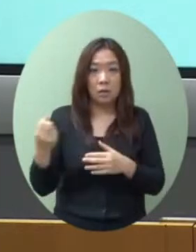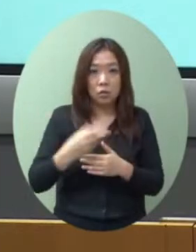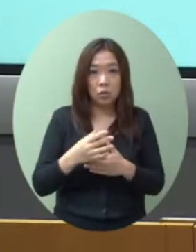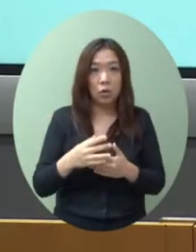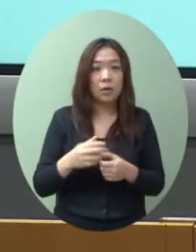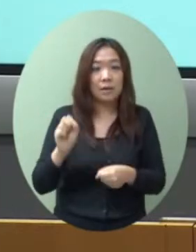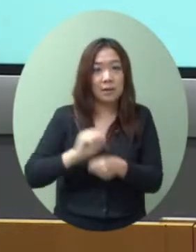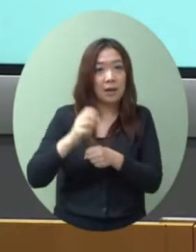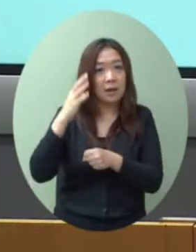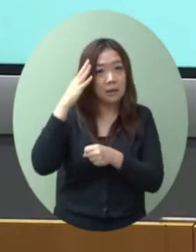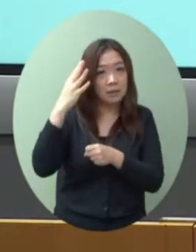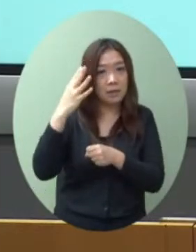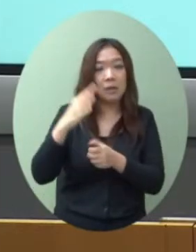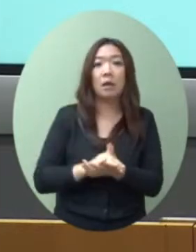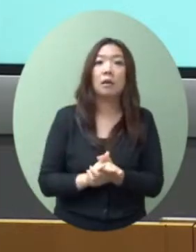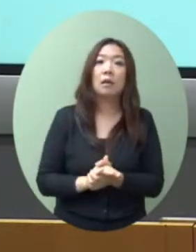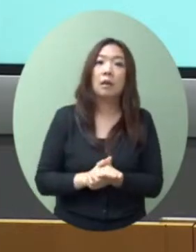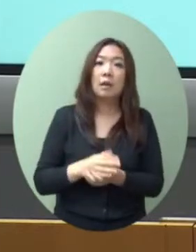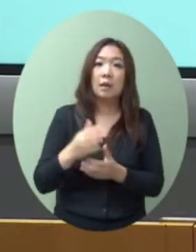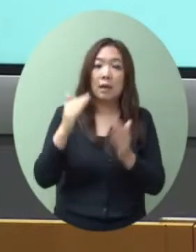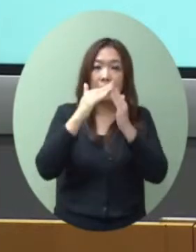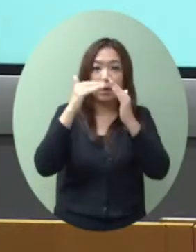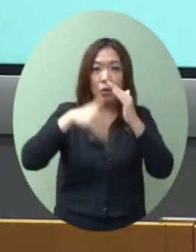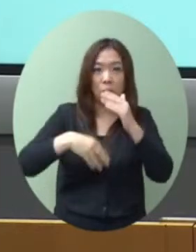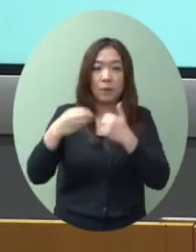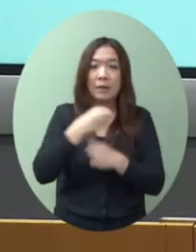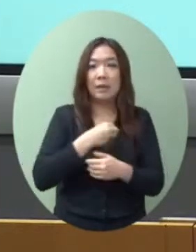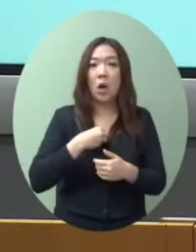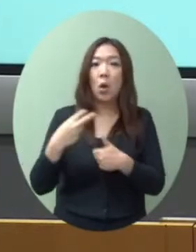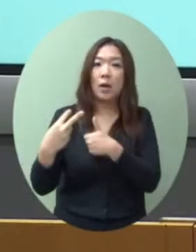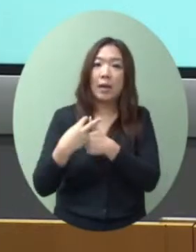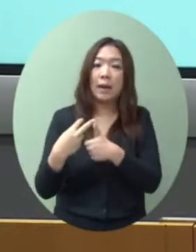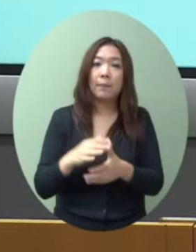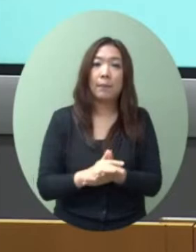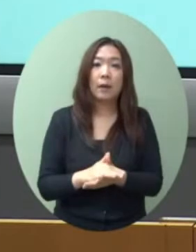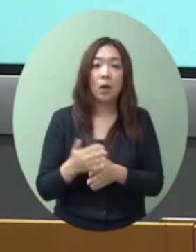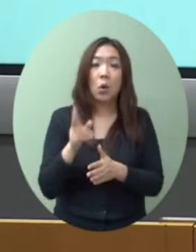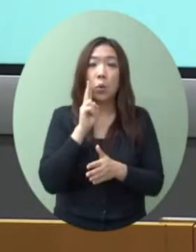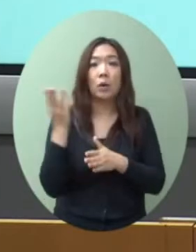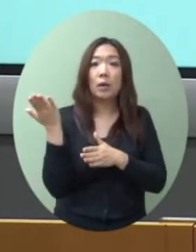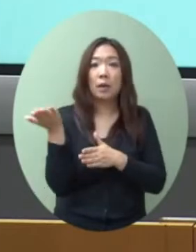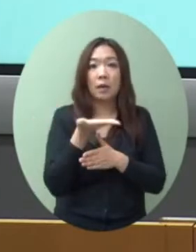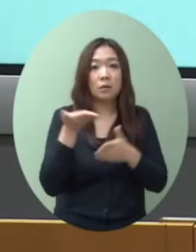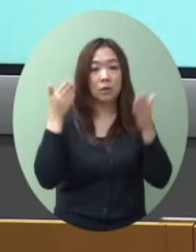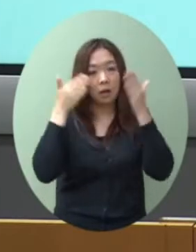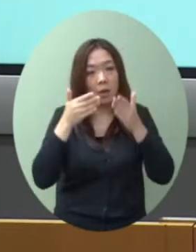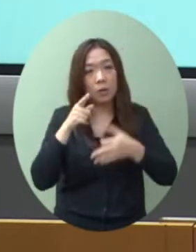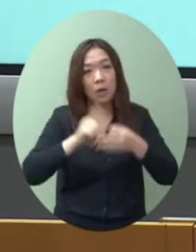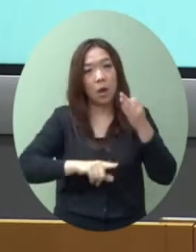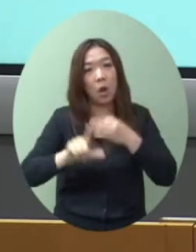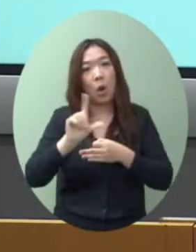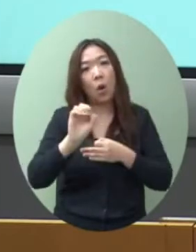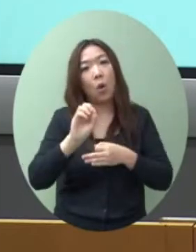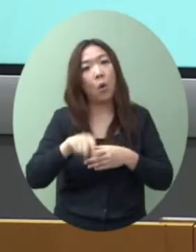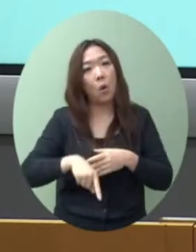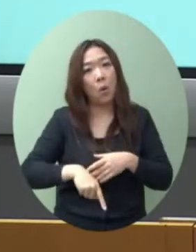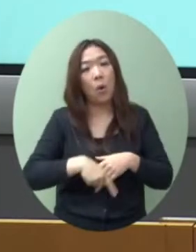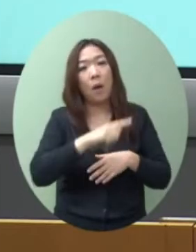the quarantine in a hotel and start the 4 days of medical surveillance.